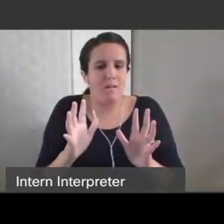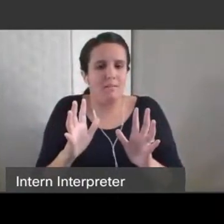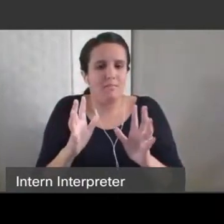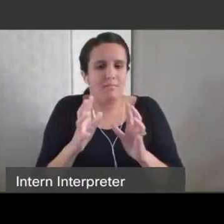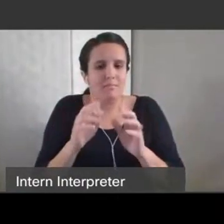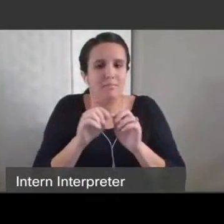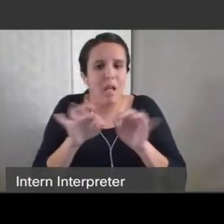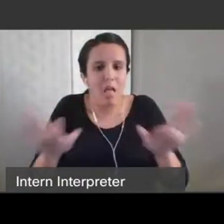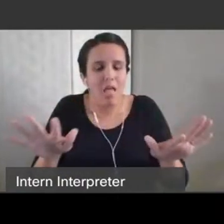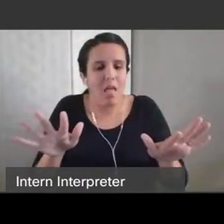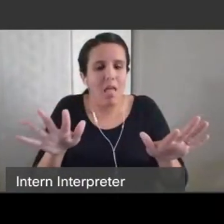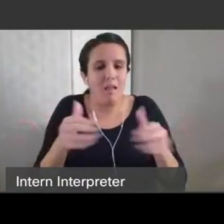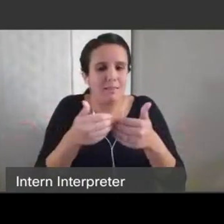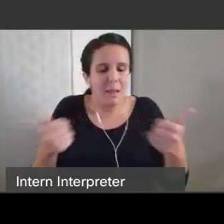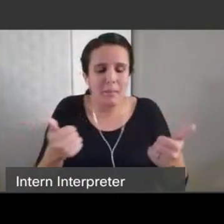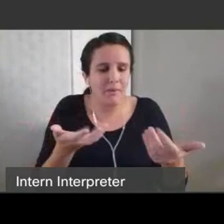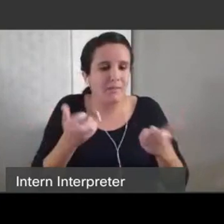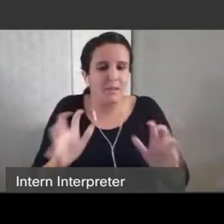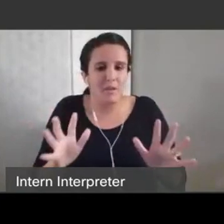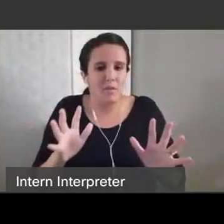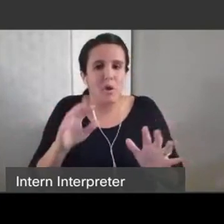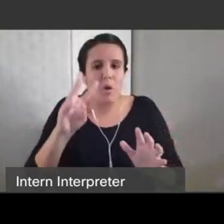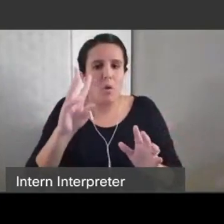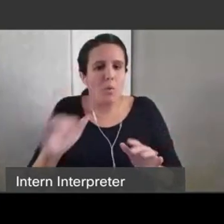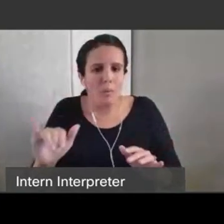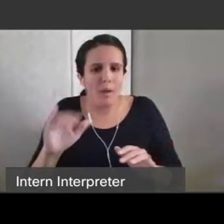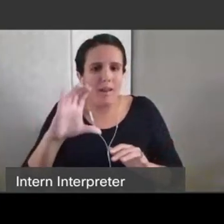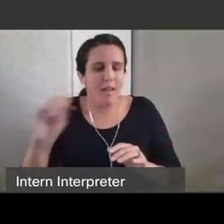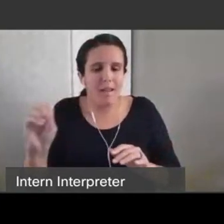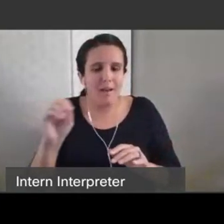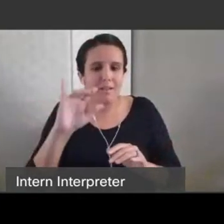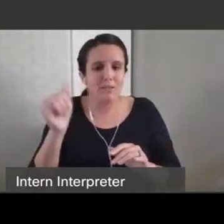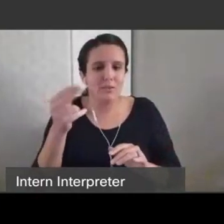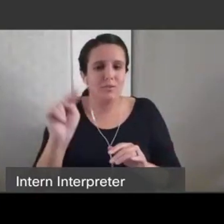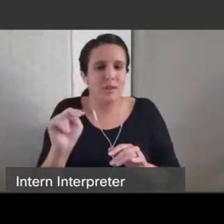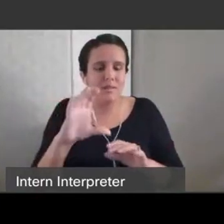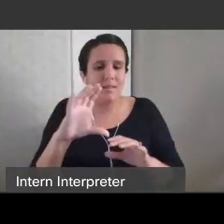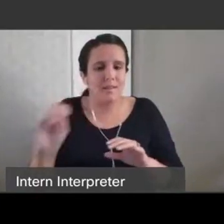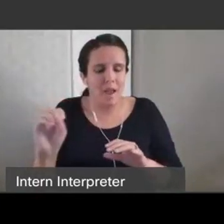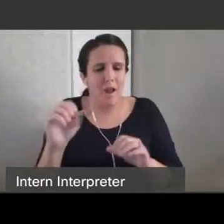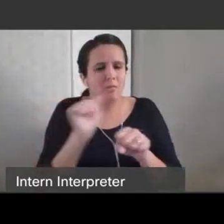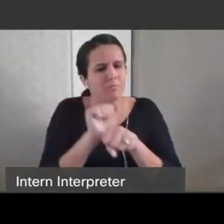stay together in Wyandotte County and Johnson County. They're working together.